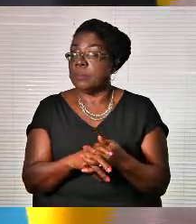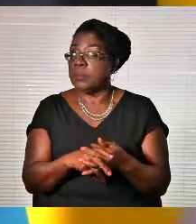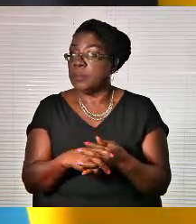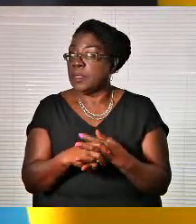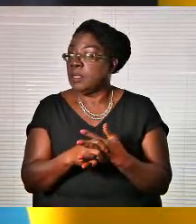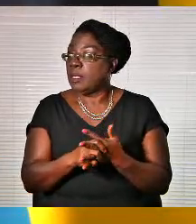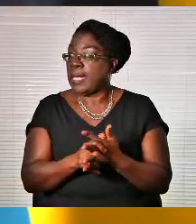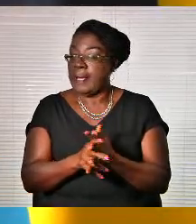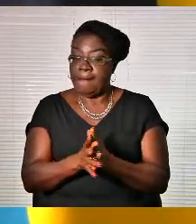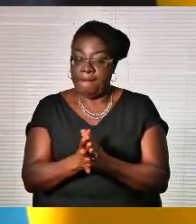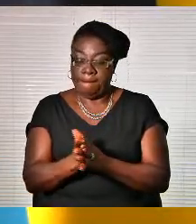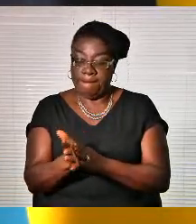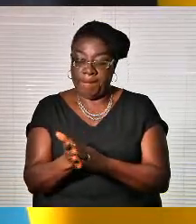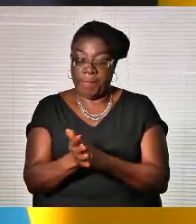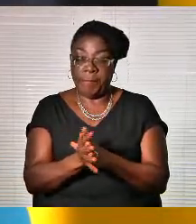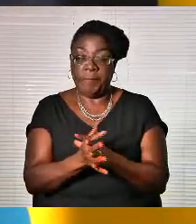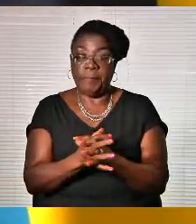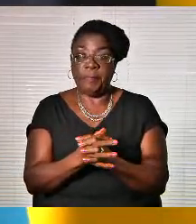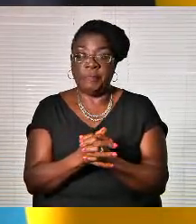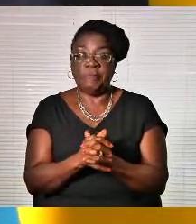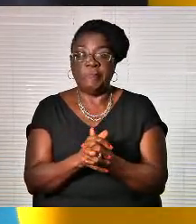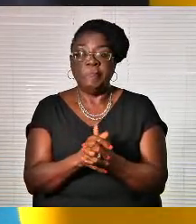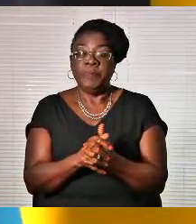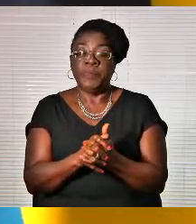Next question, please.